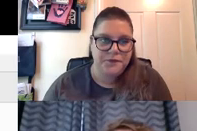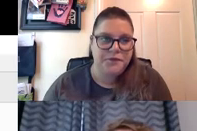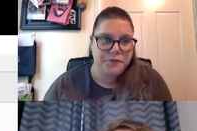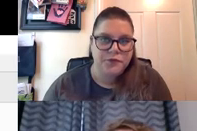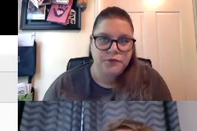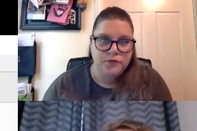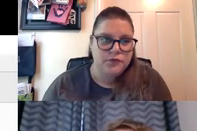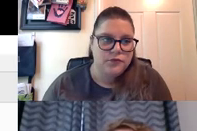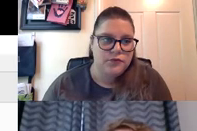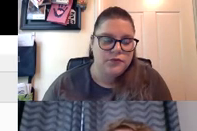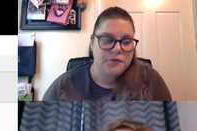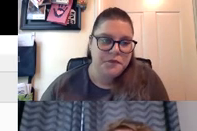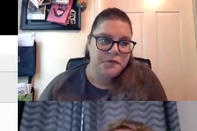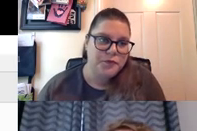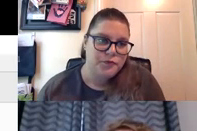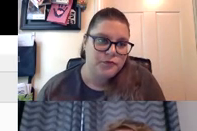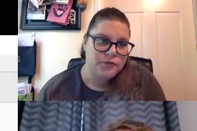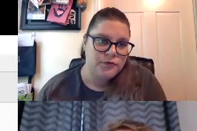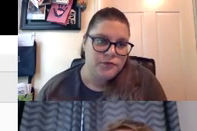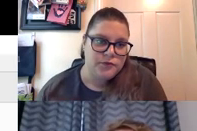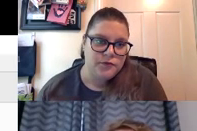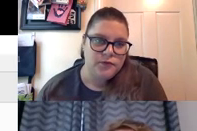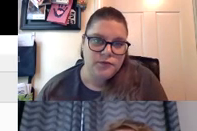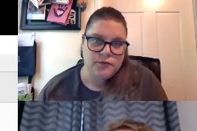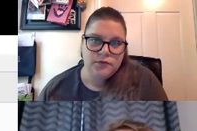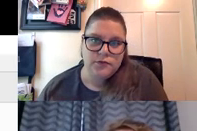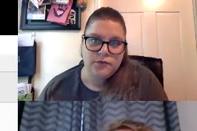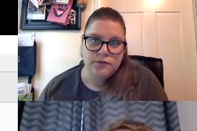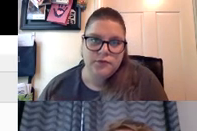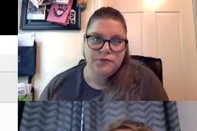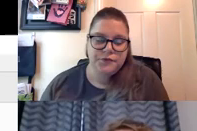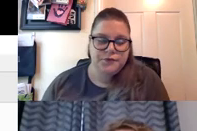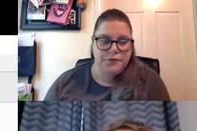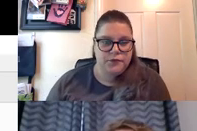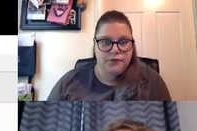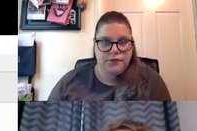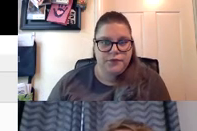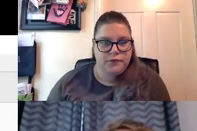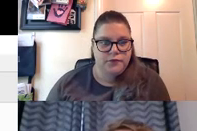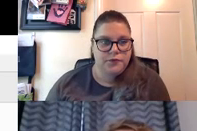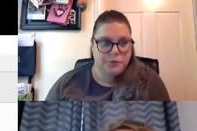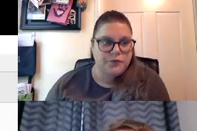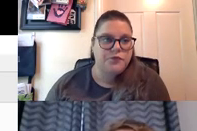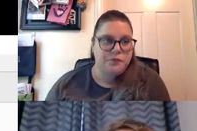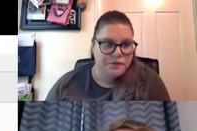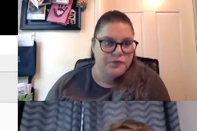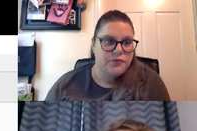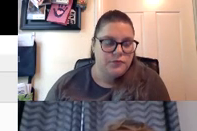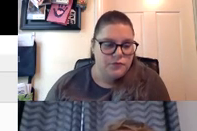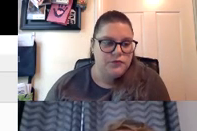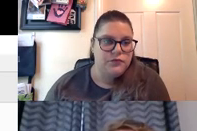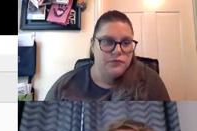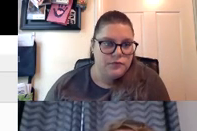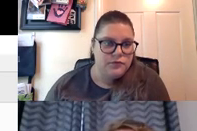saying, sometimes there's a little extra space or something with it near an image that can be artifact, but sometimes it can throw